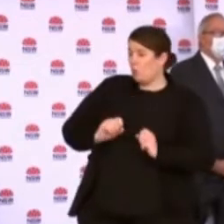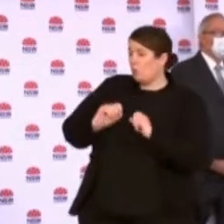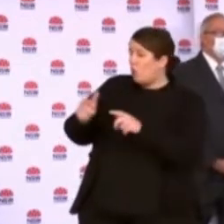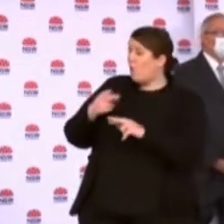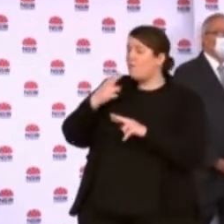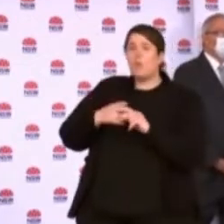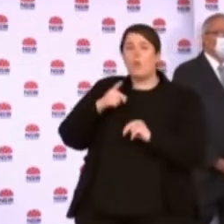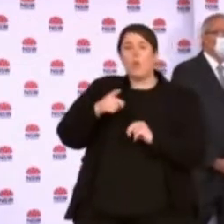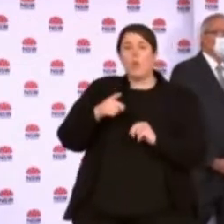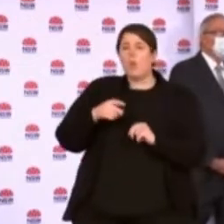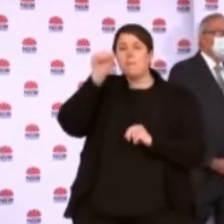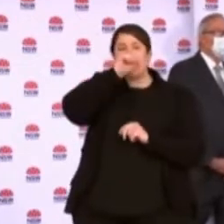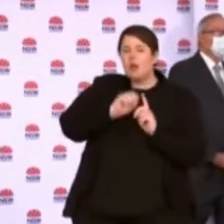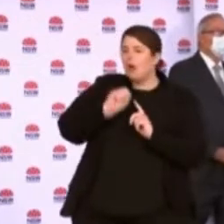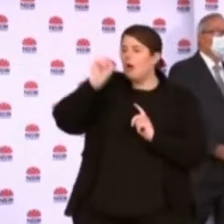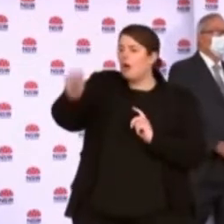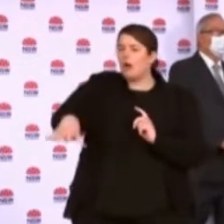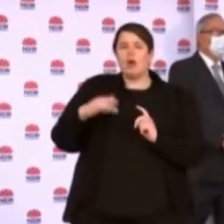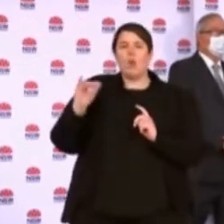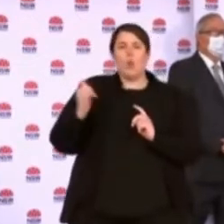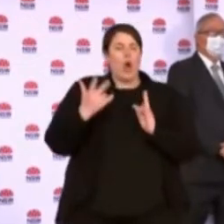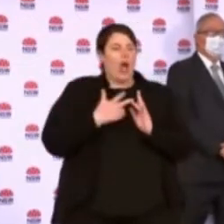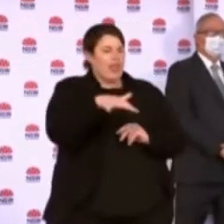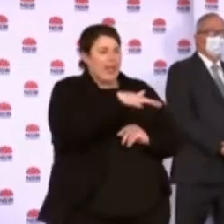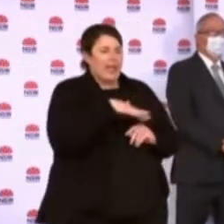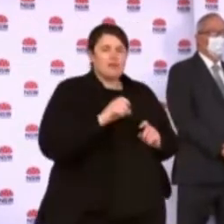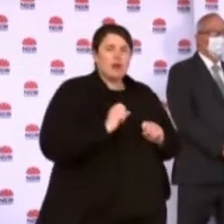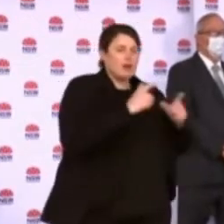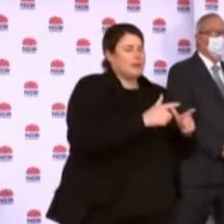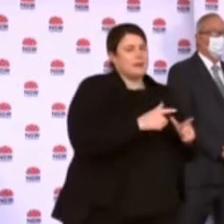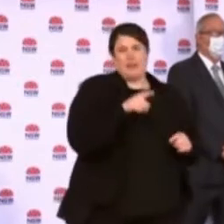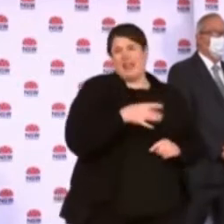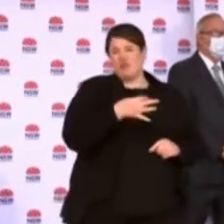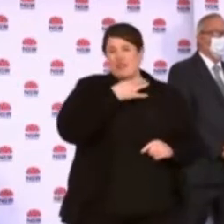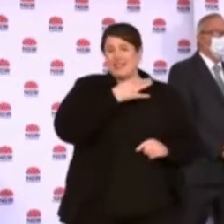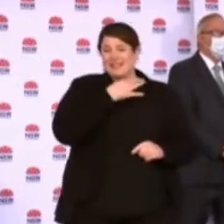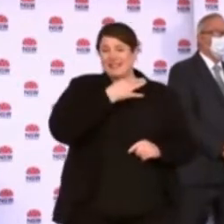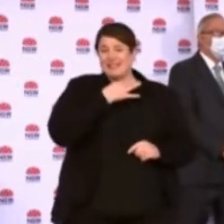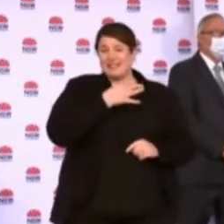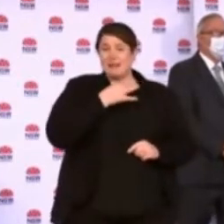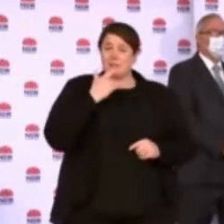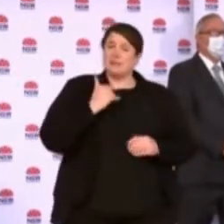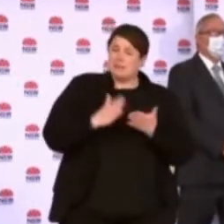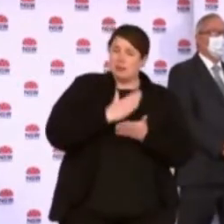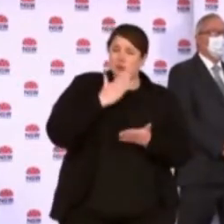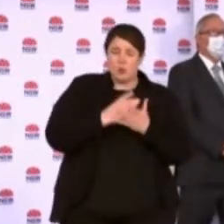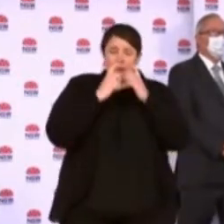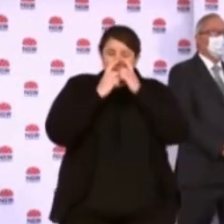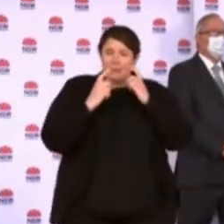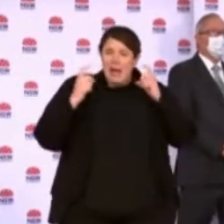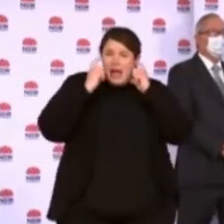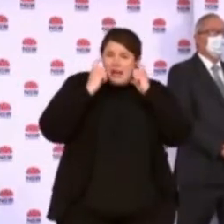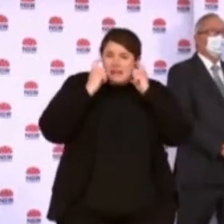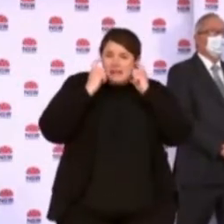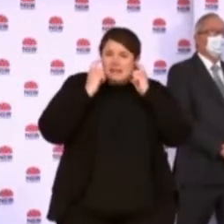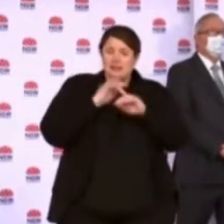your waste disposal, other points of contact, please see that as a risk as well, and please make sure that you've got your mask affixed